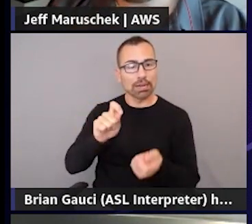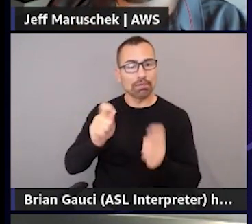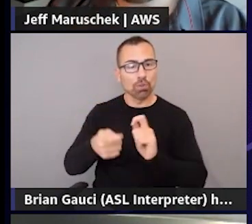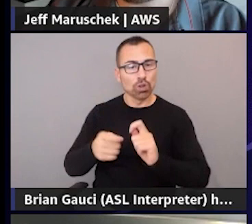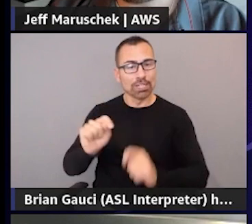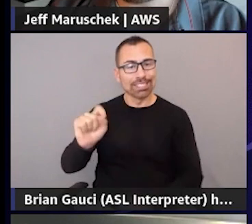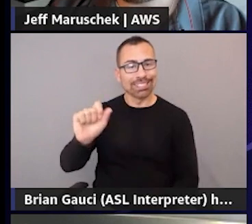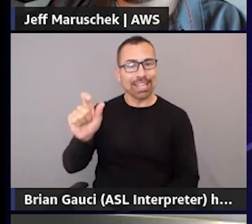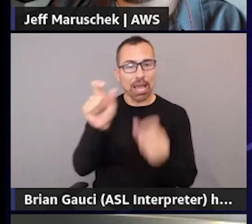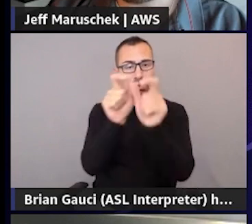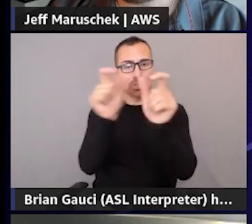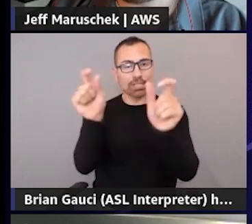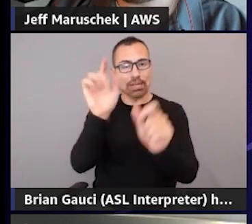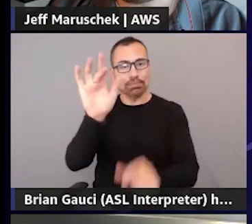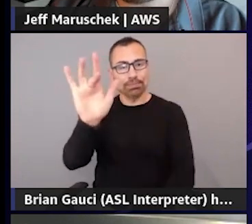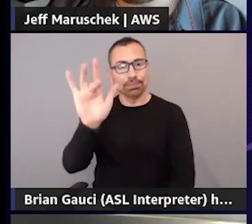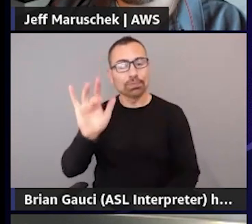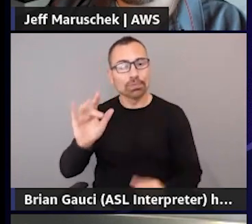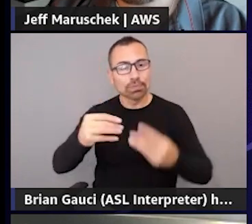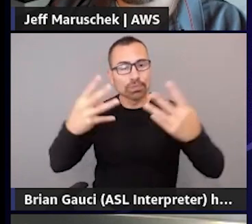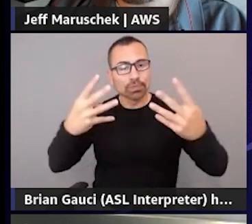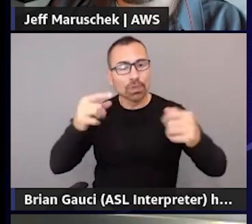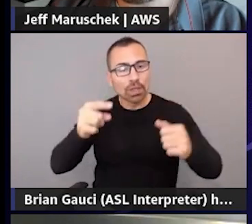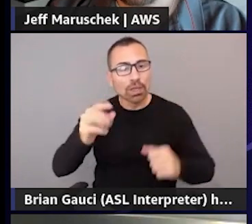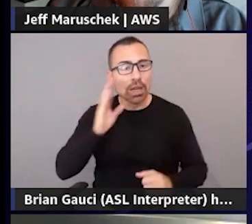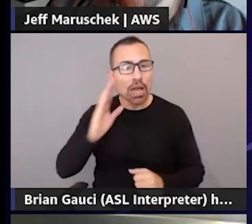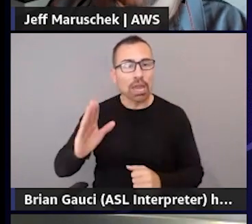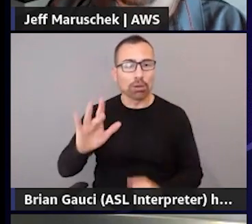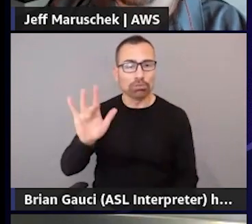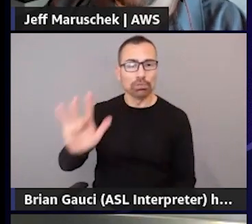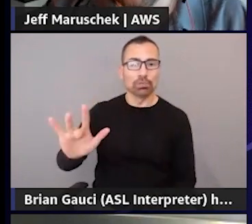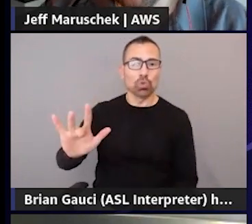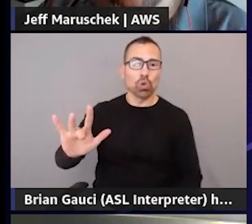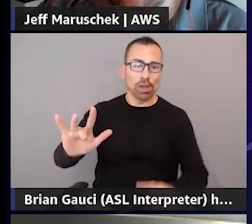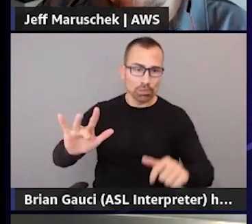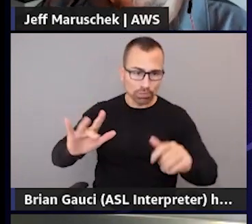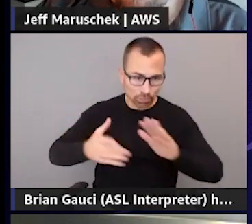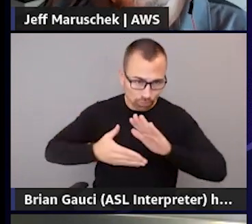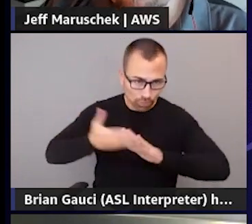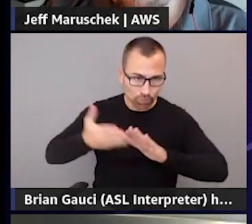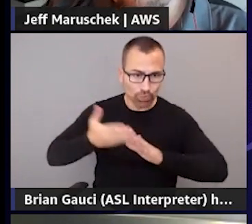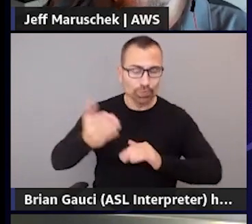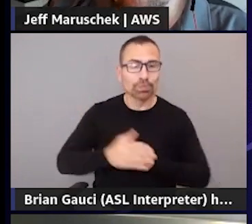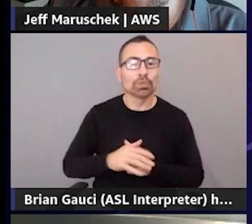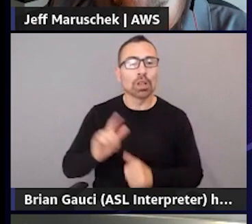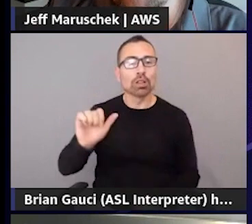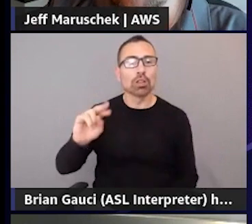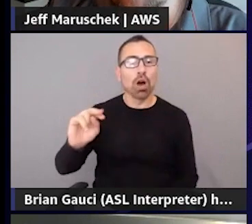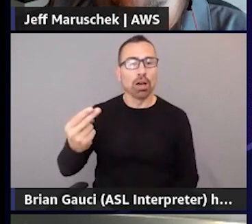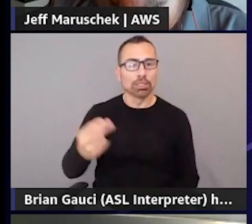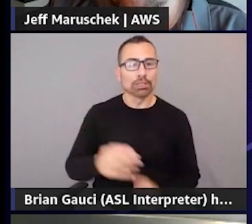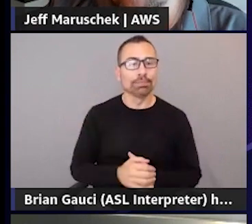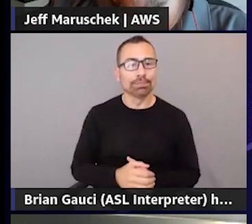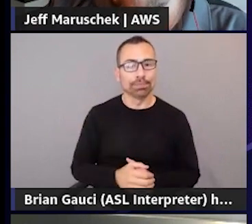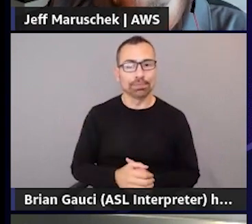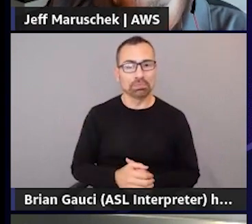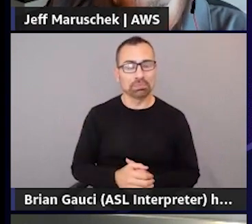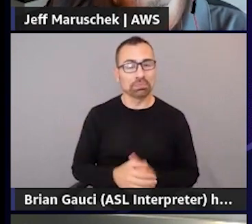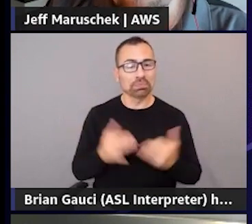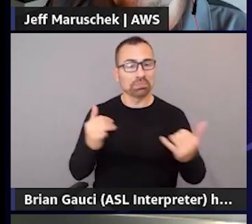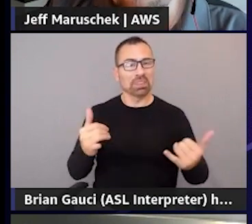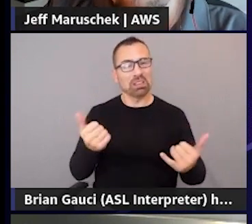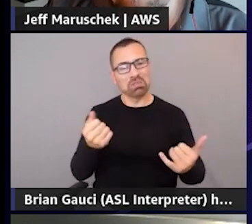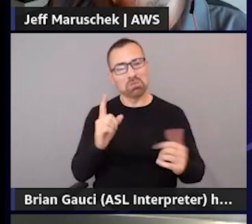and I will hit Launch Schema Conversion. So what that's going to do, it's going to take a few seconds to bring